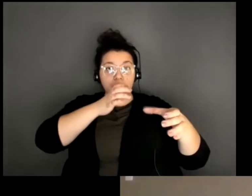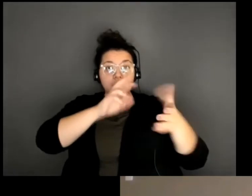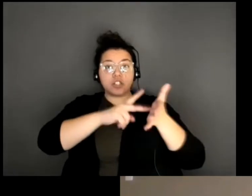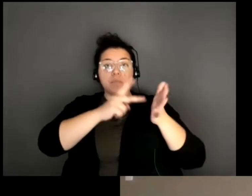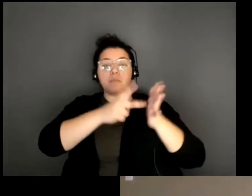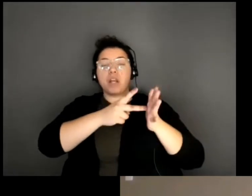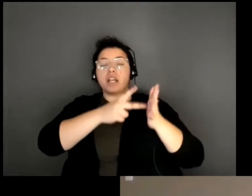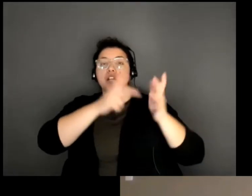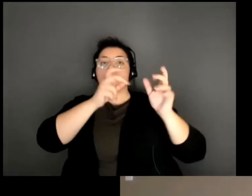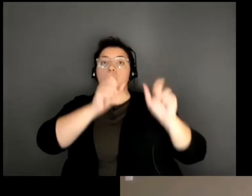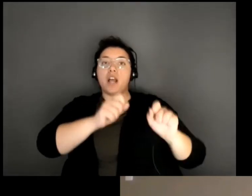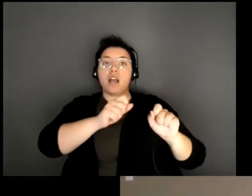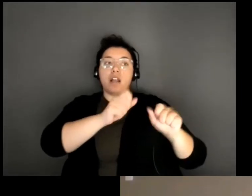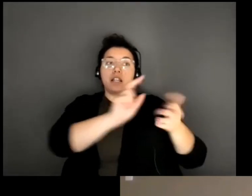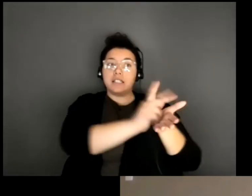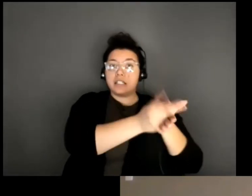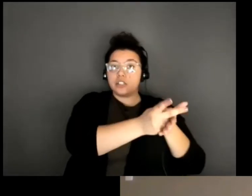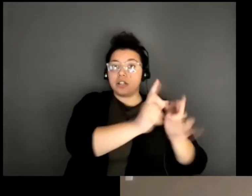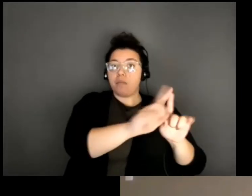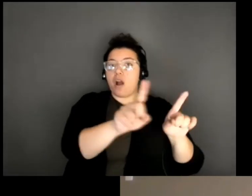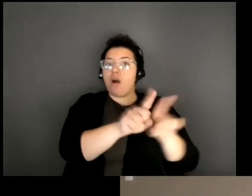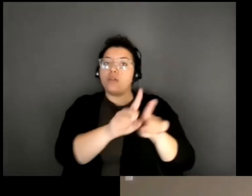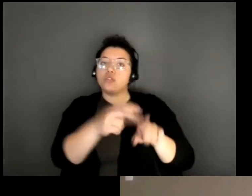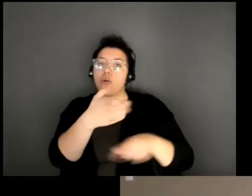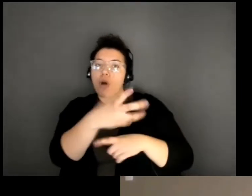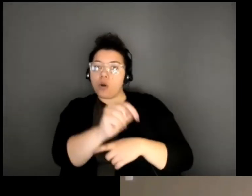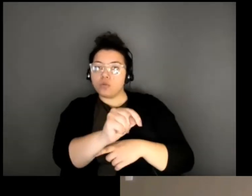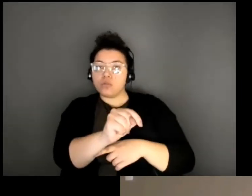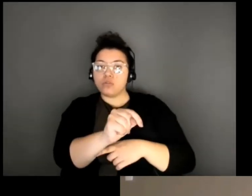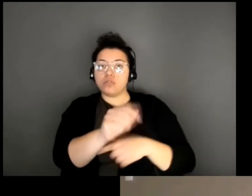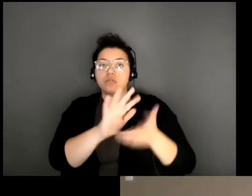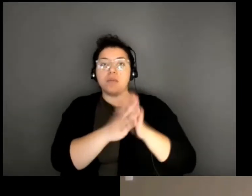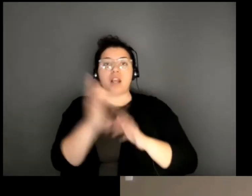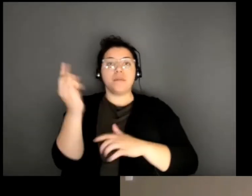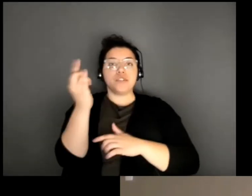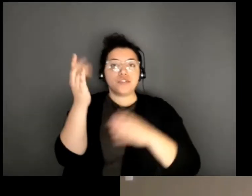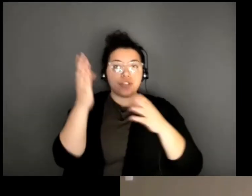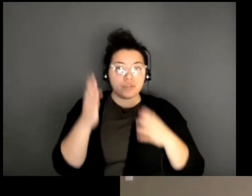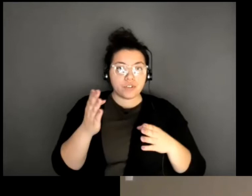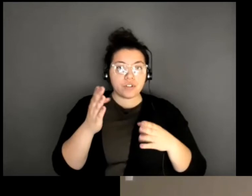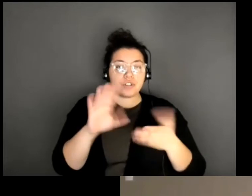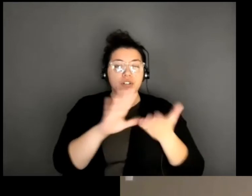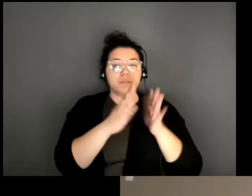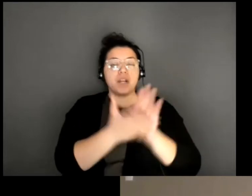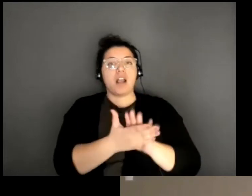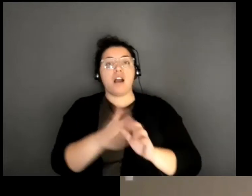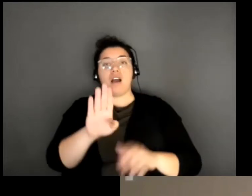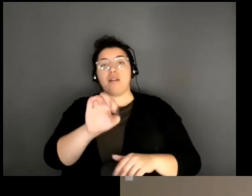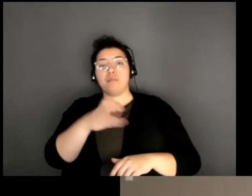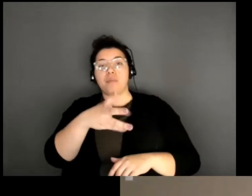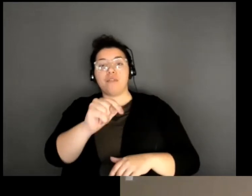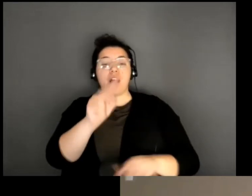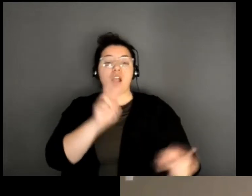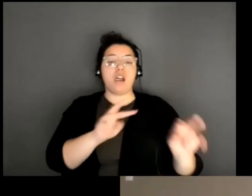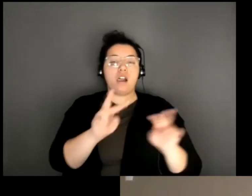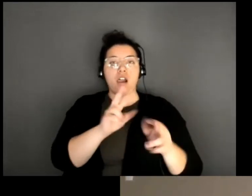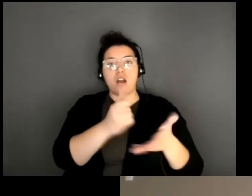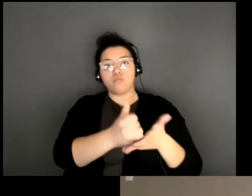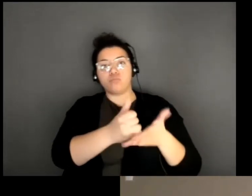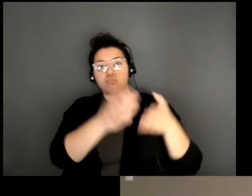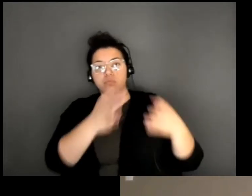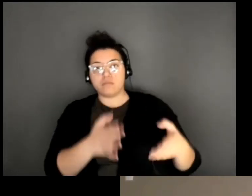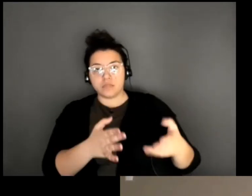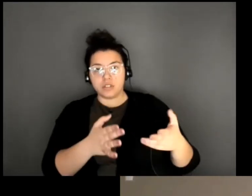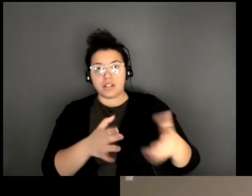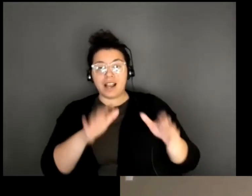house, be working as a host, working as a server, working as a buffet attendant. And you also get to rotate through other